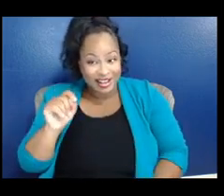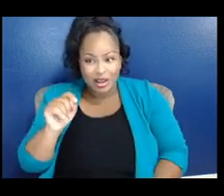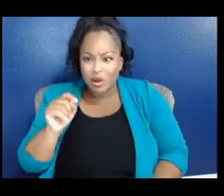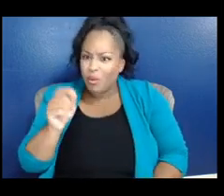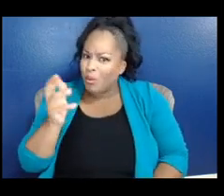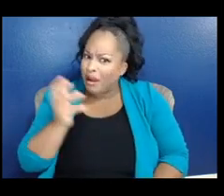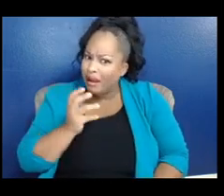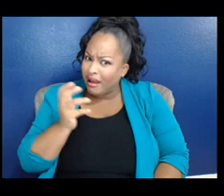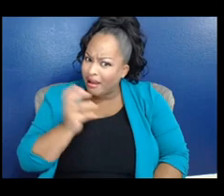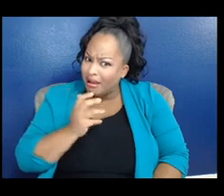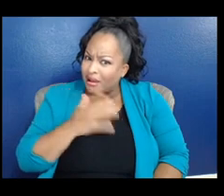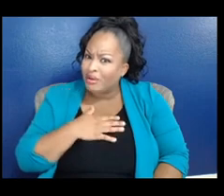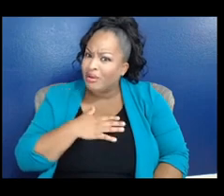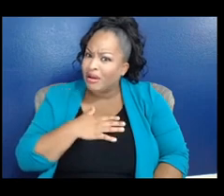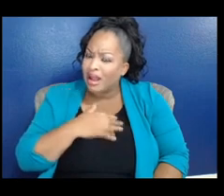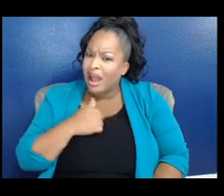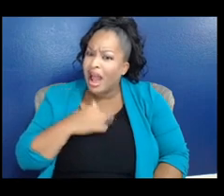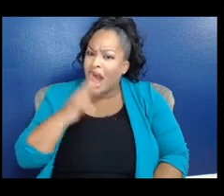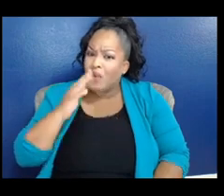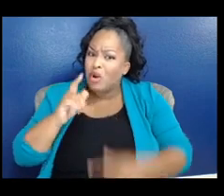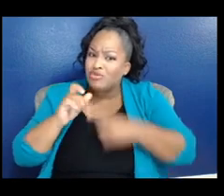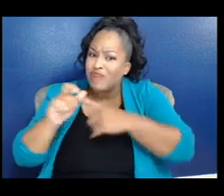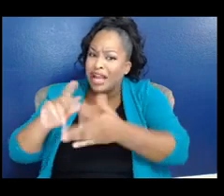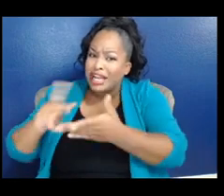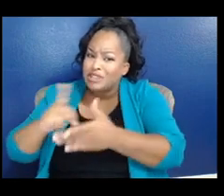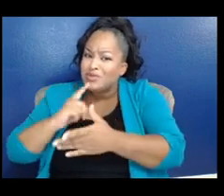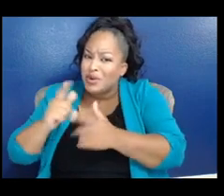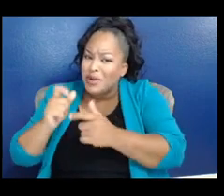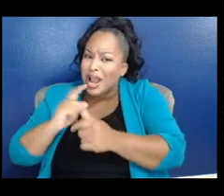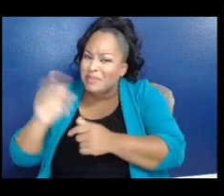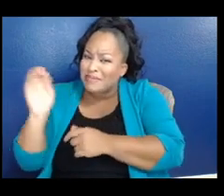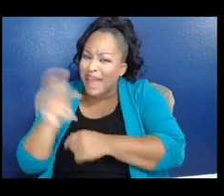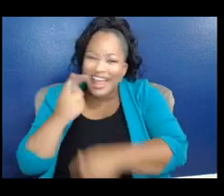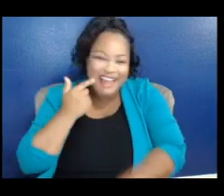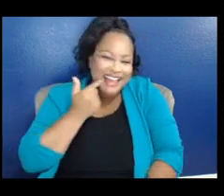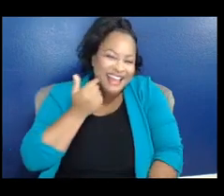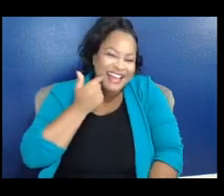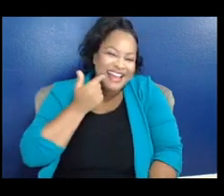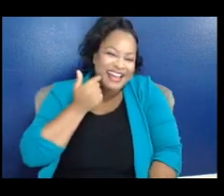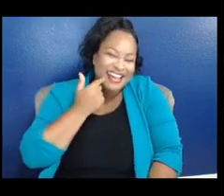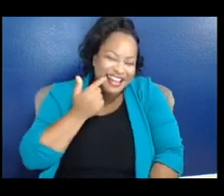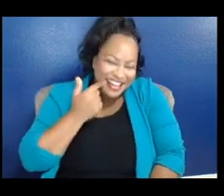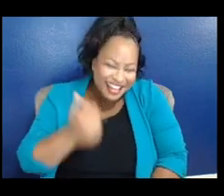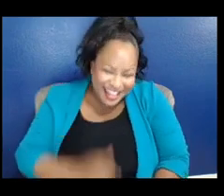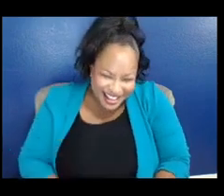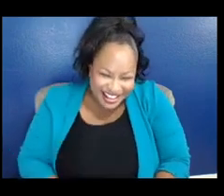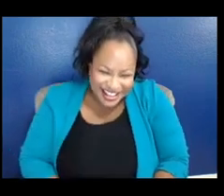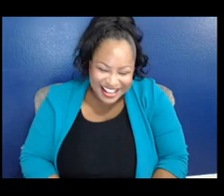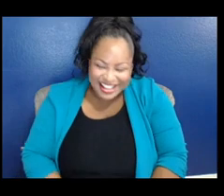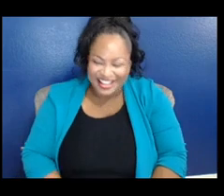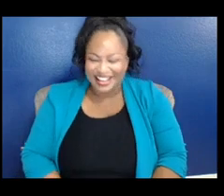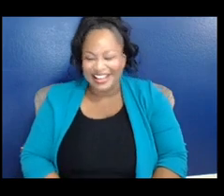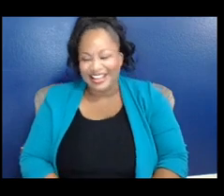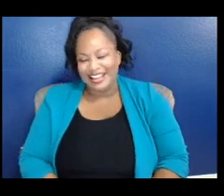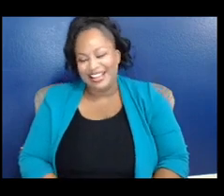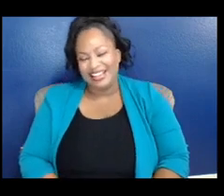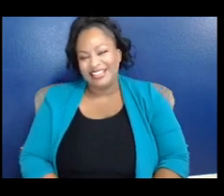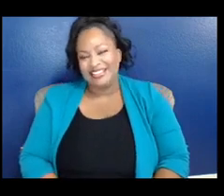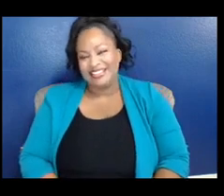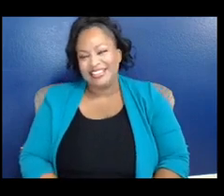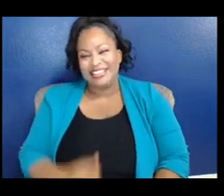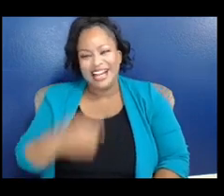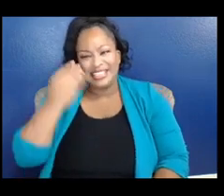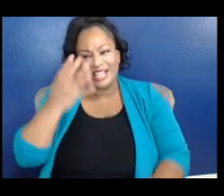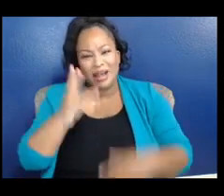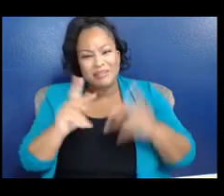Wow. Wow. So, I'm gonna run to the kitchen real quick. I'll be right back. I love salt. Salt is good. I tell people that